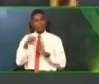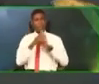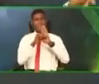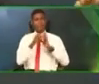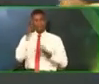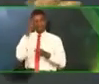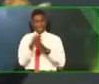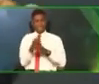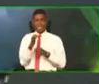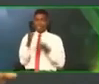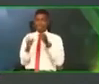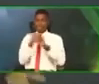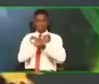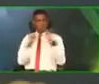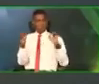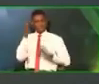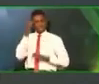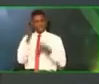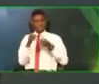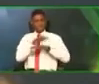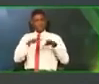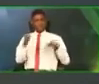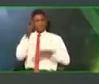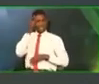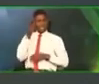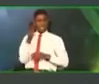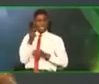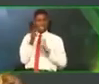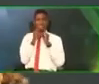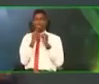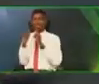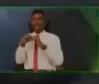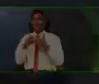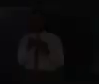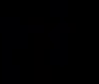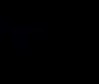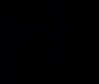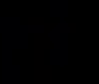not understand the instruction I gave you, how can you obey? Because faith in one word is obedience.